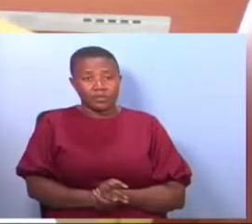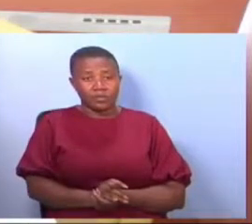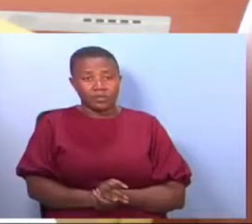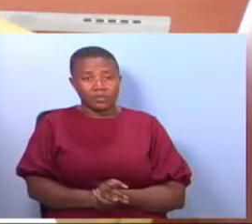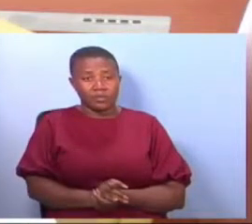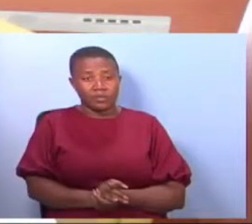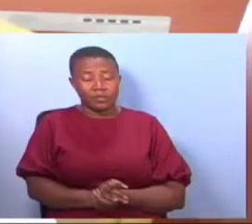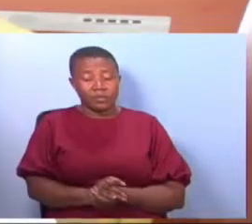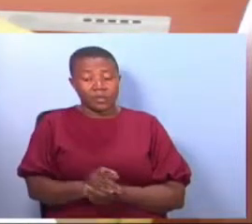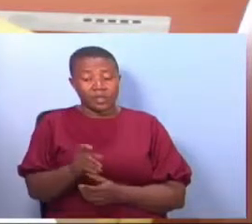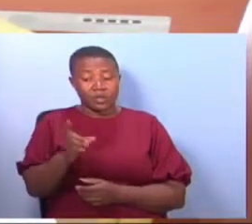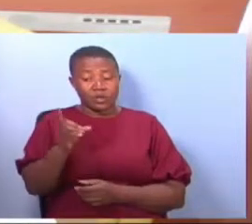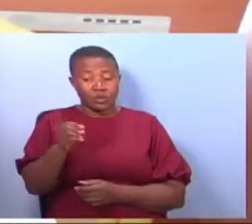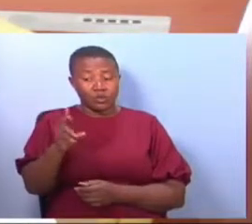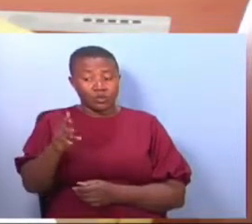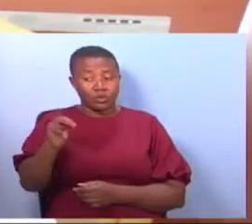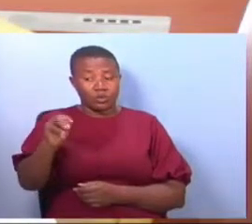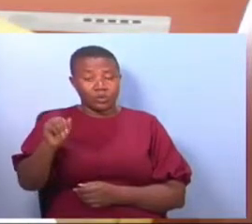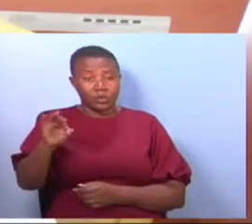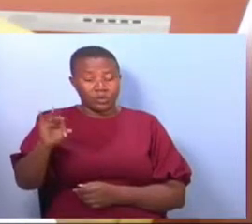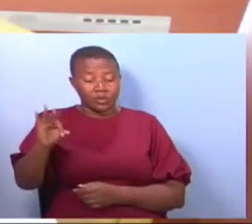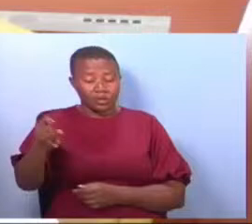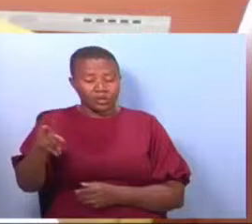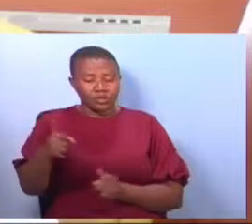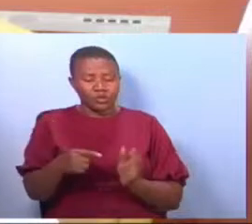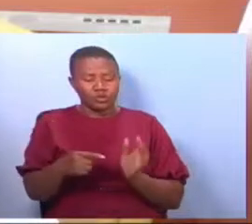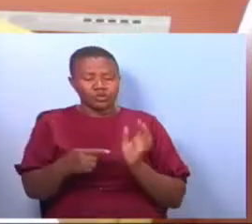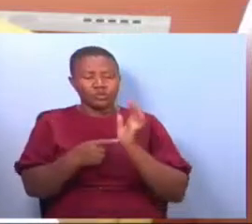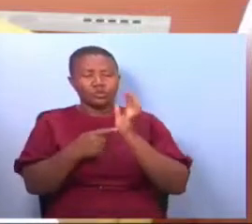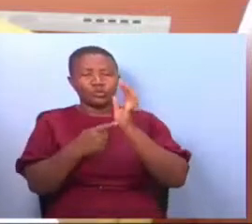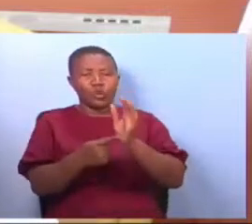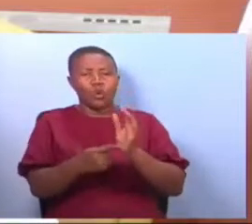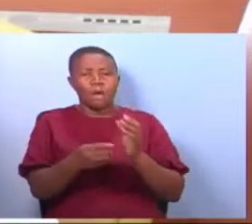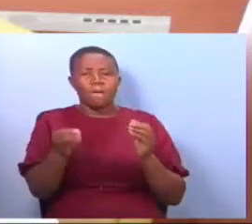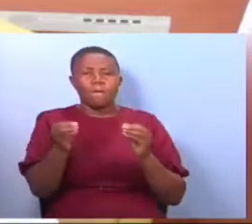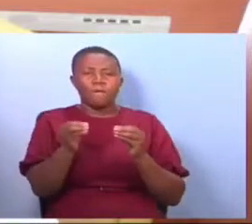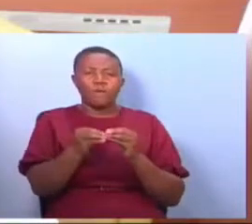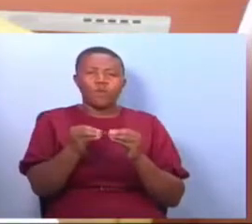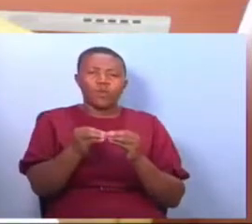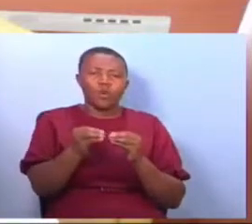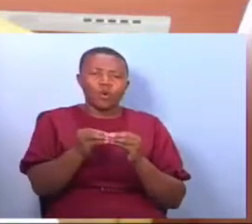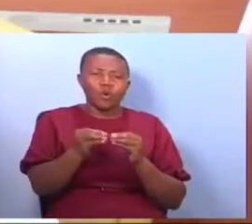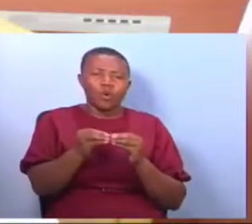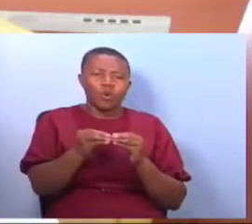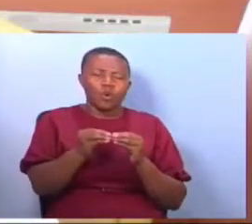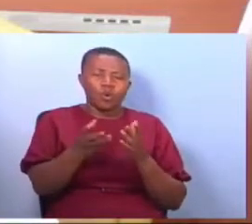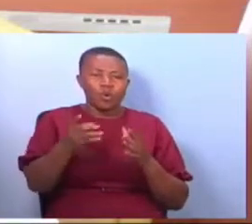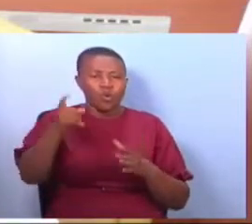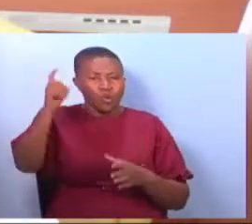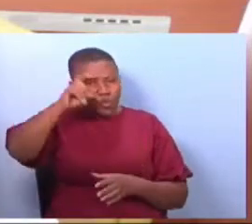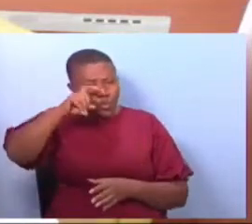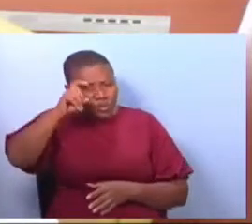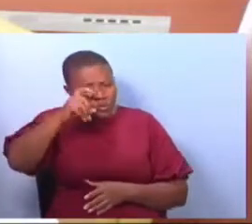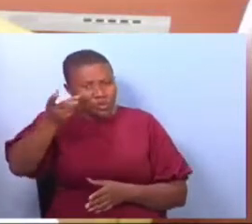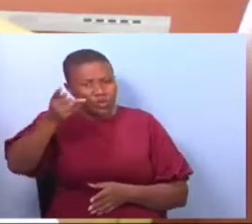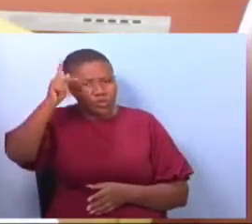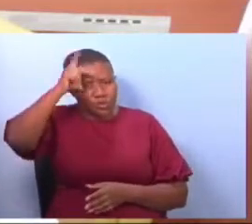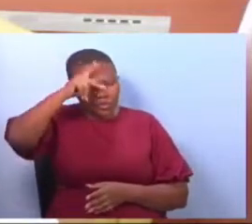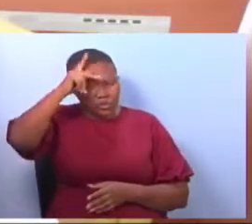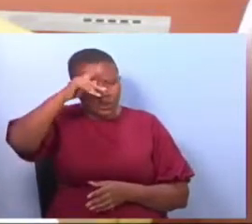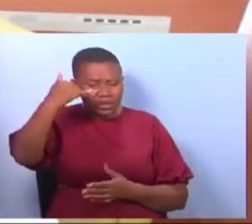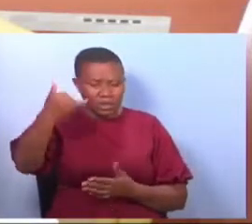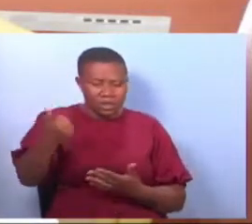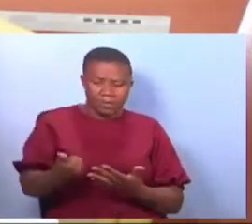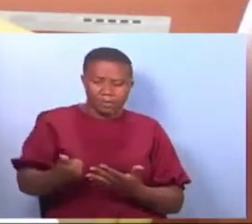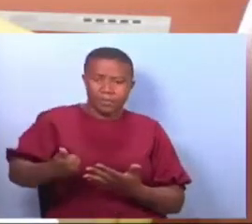he's shown a lot of alacrity and he's moved to a position that one has